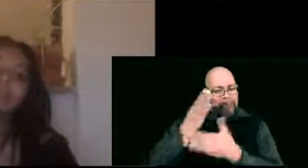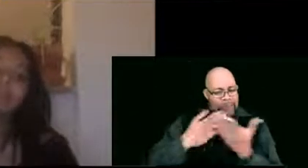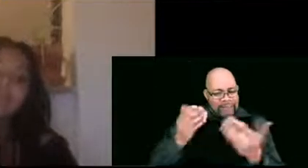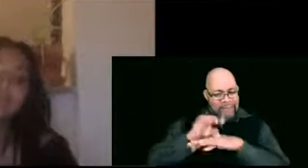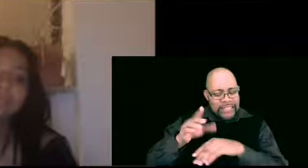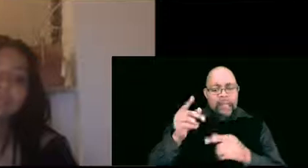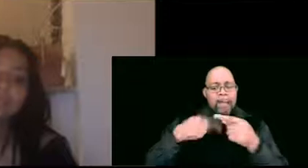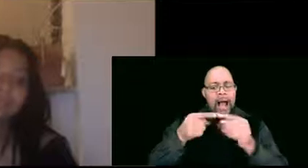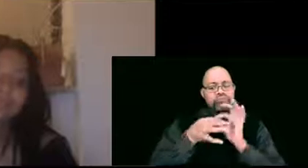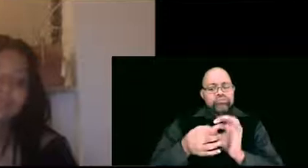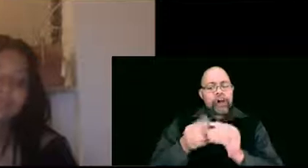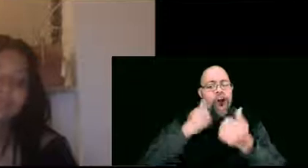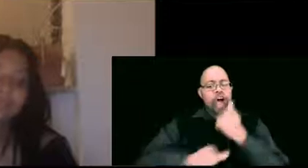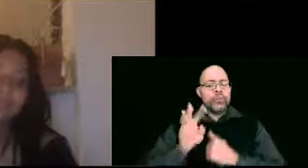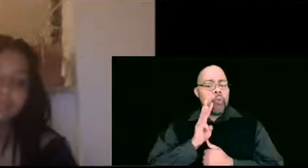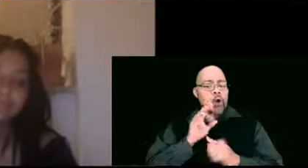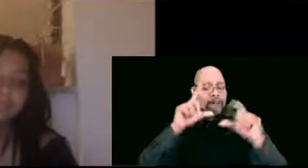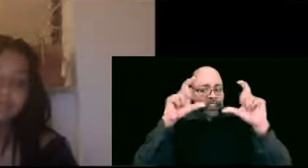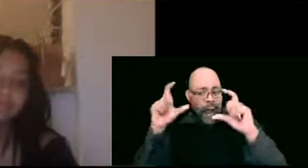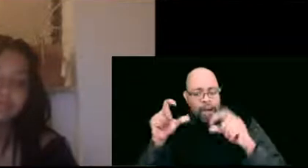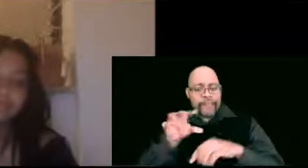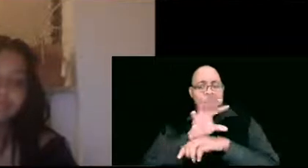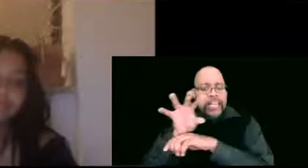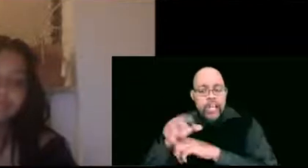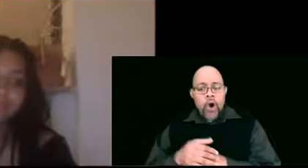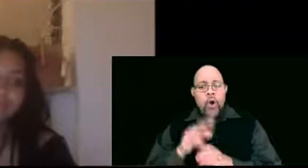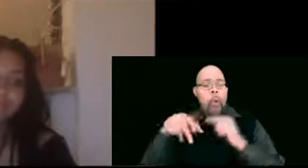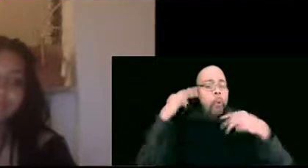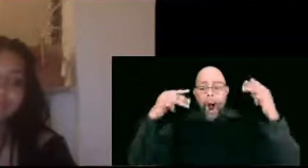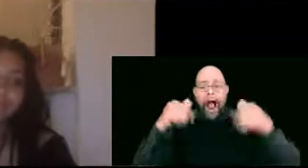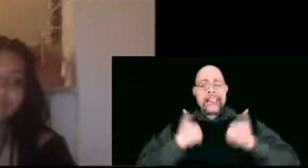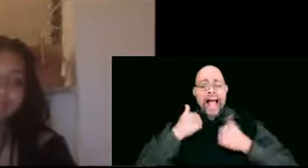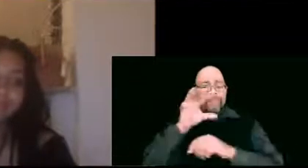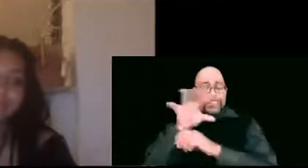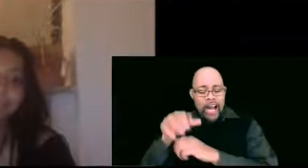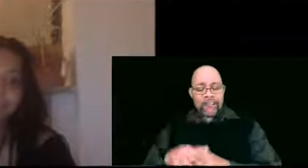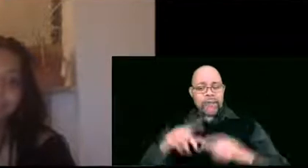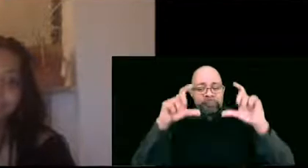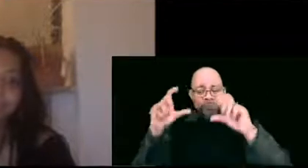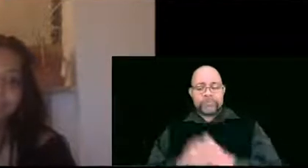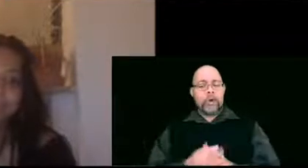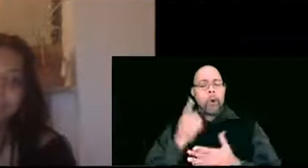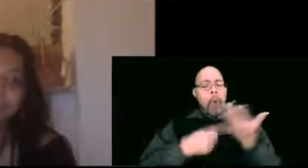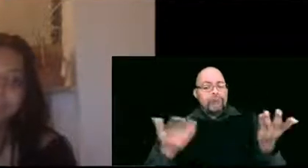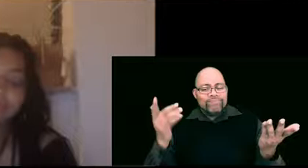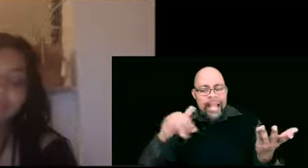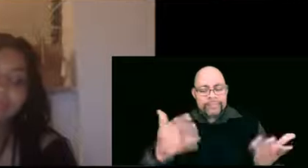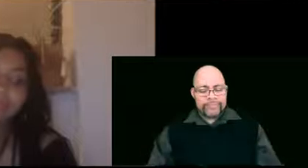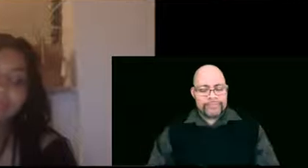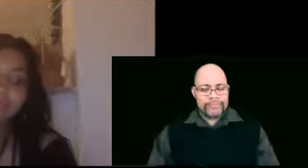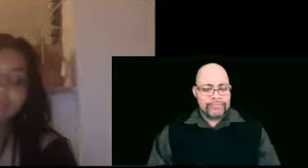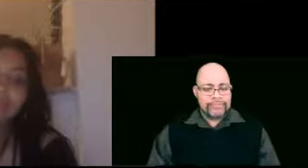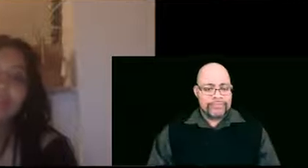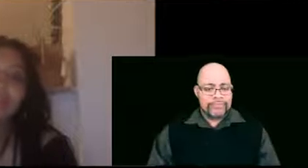of advice regarding underwater photography, videography, wildlife photography, and videography, what would it